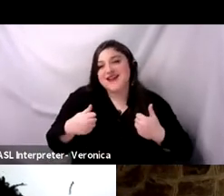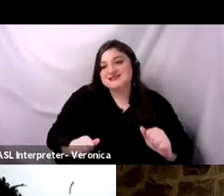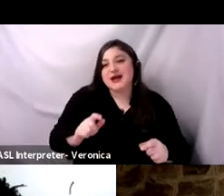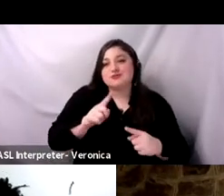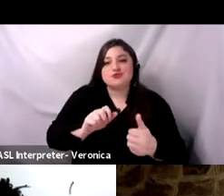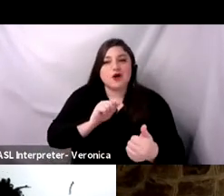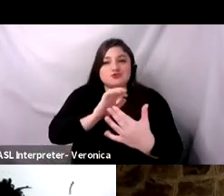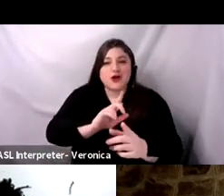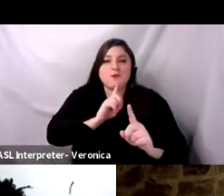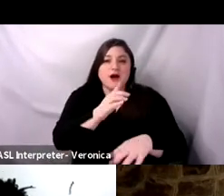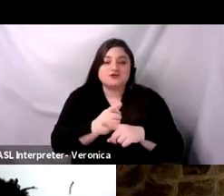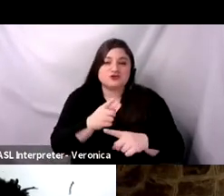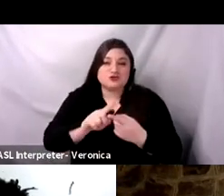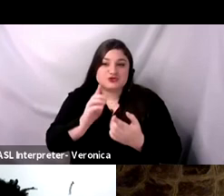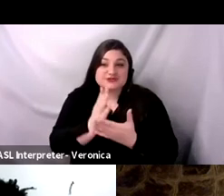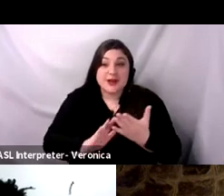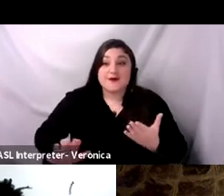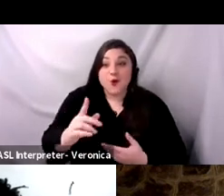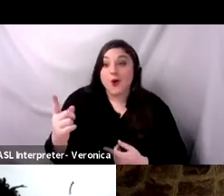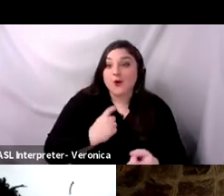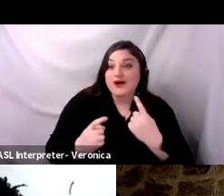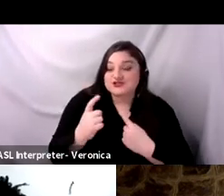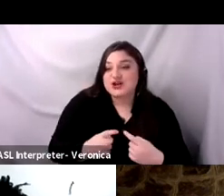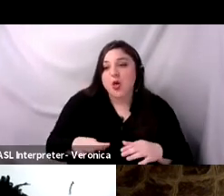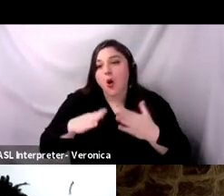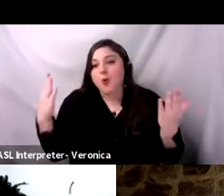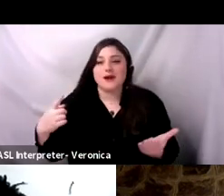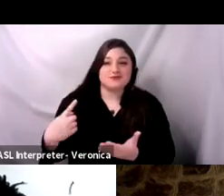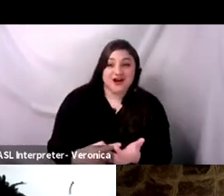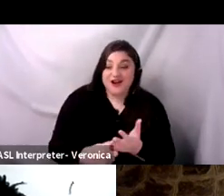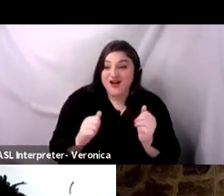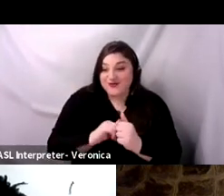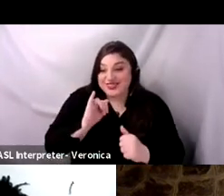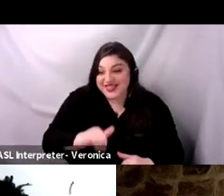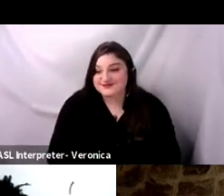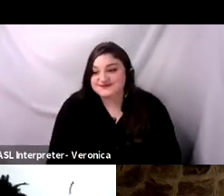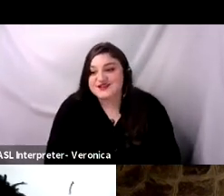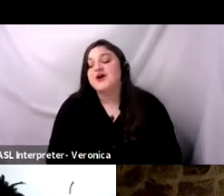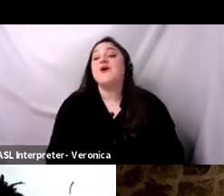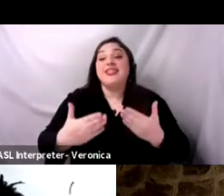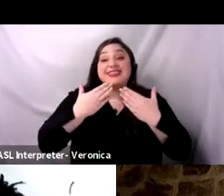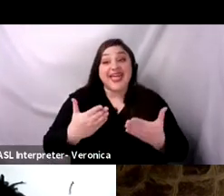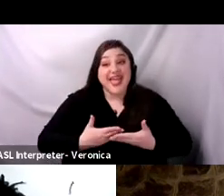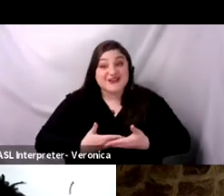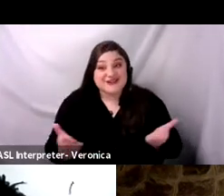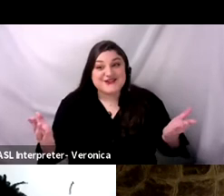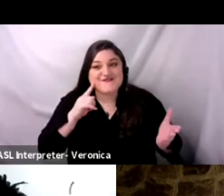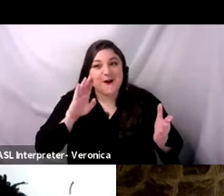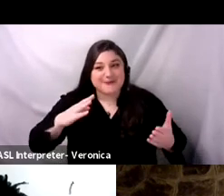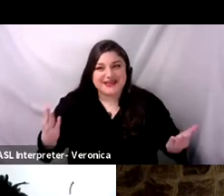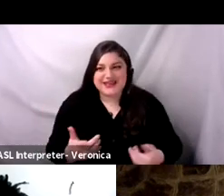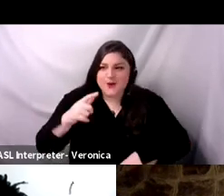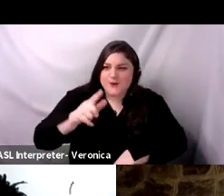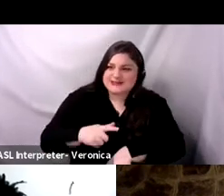questions in there too, and like have some dialogue. So thank you all for being here today. What time is it right